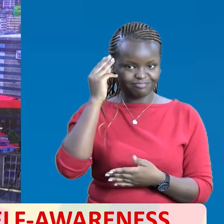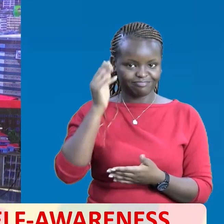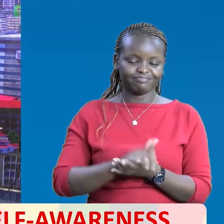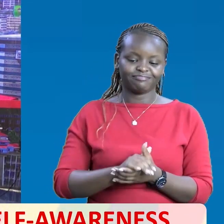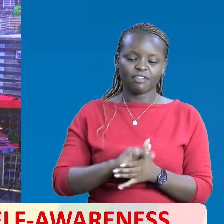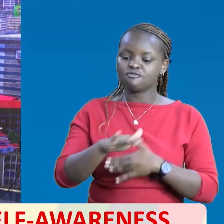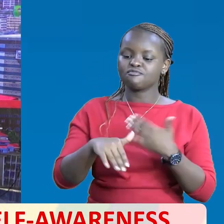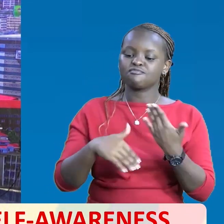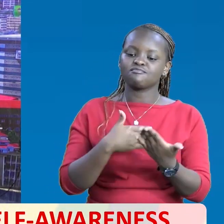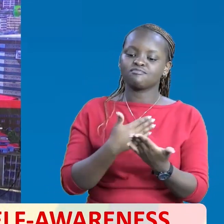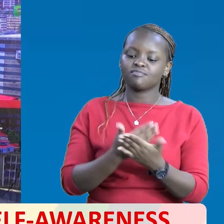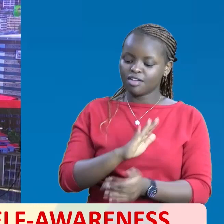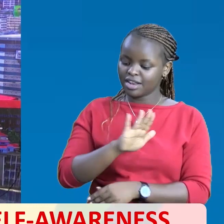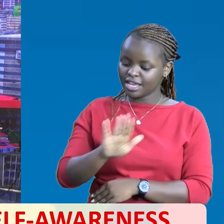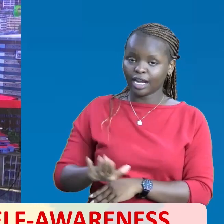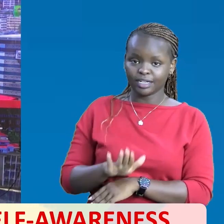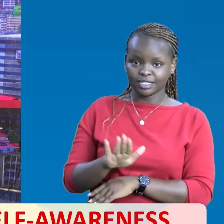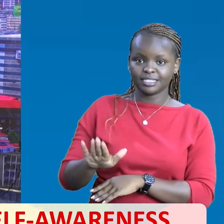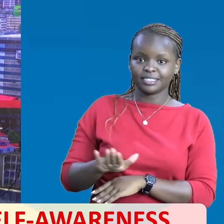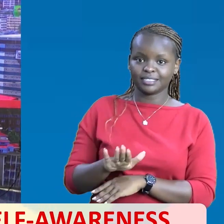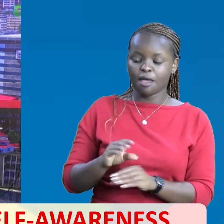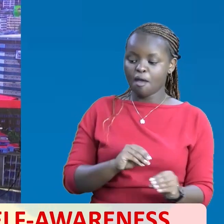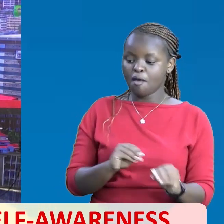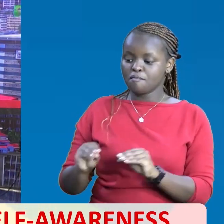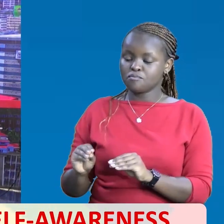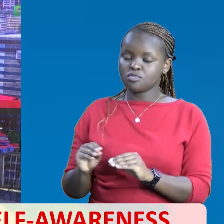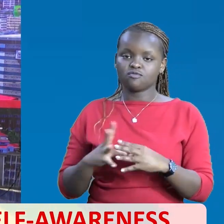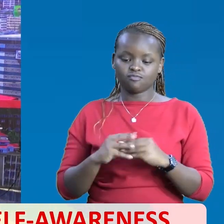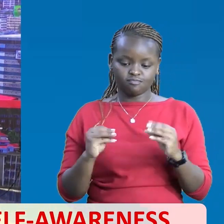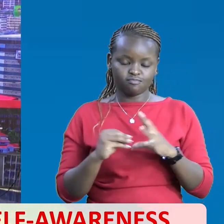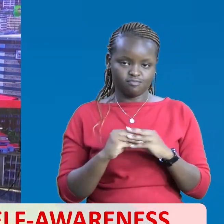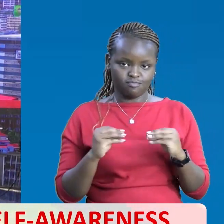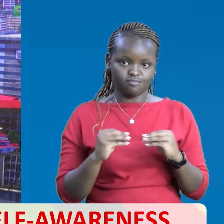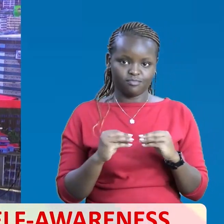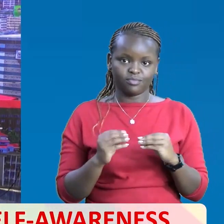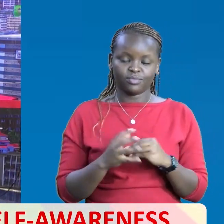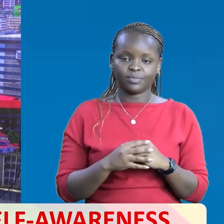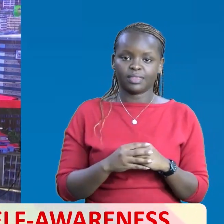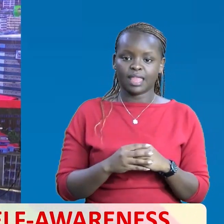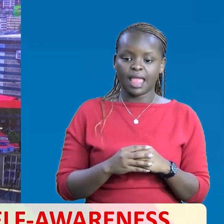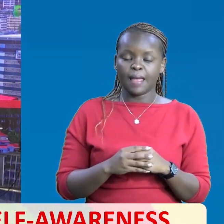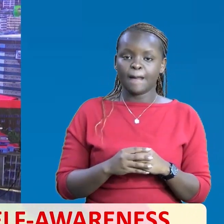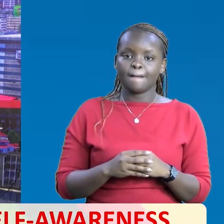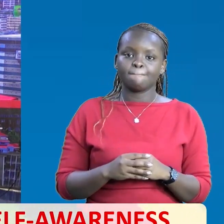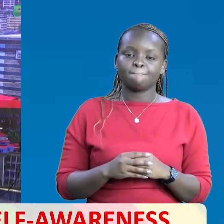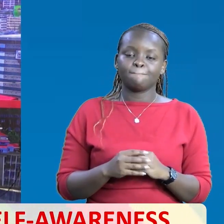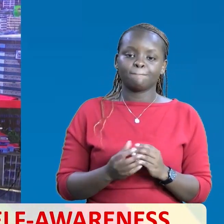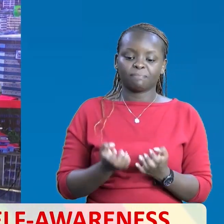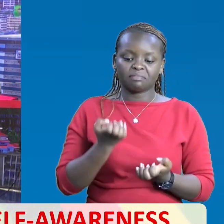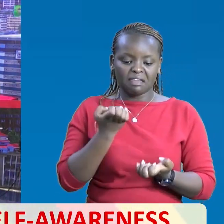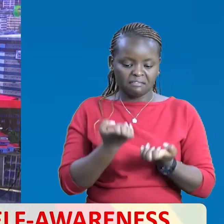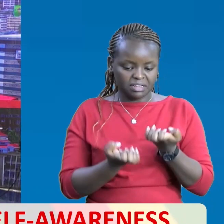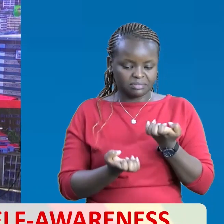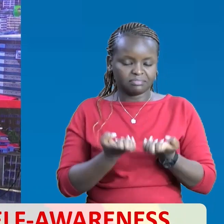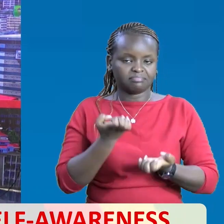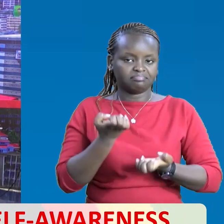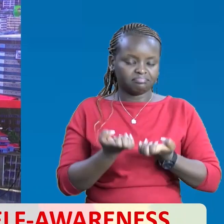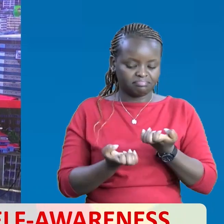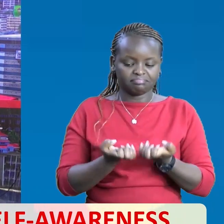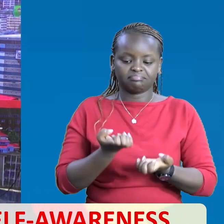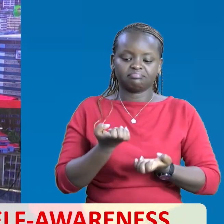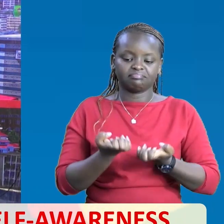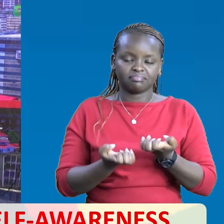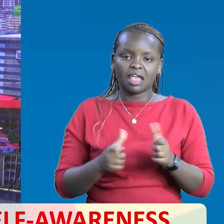you move somewhere where you're more, comfortable, na pia unatoka, it's all about constant evaluation, constant improvement of